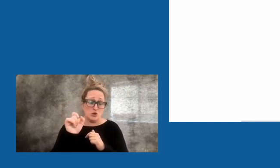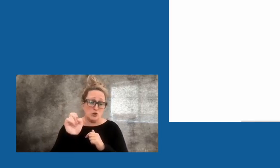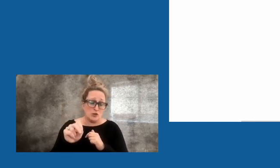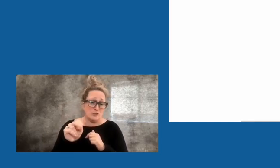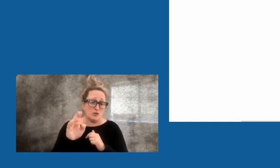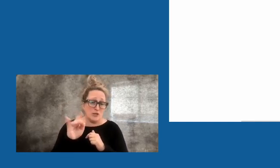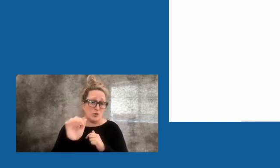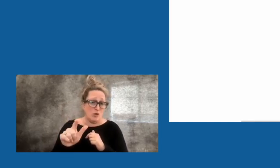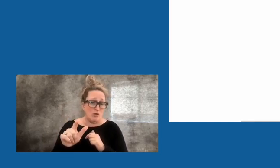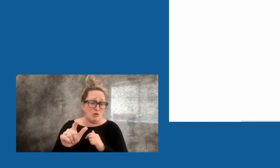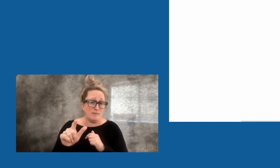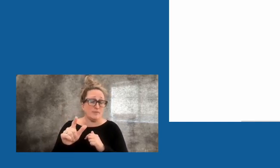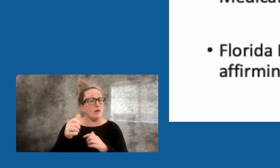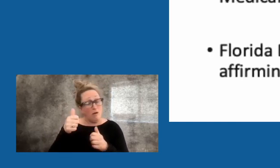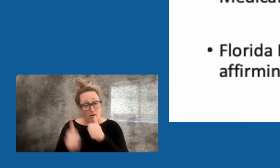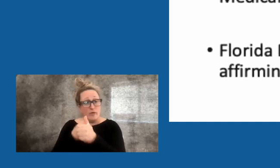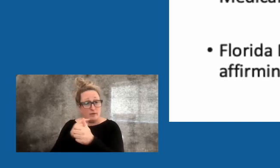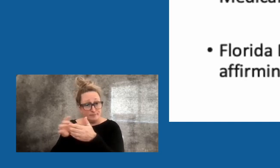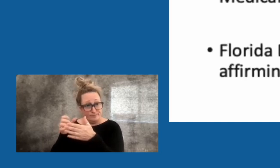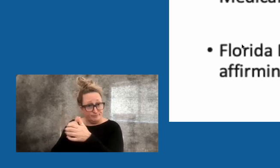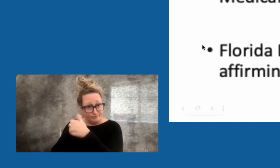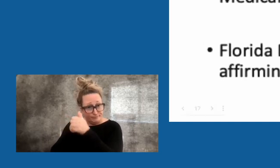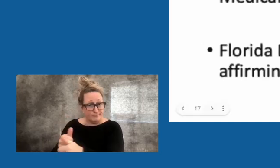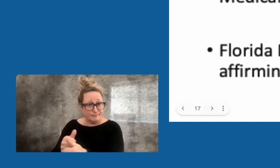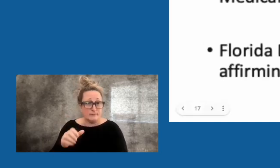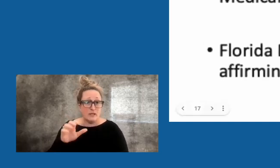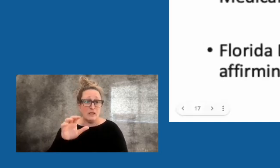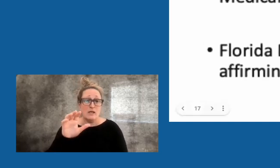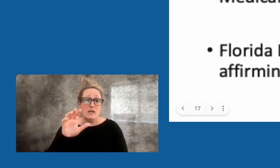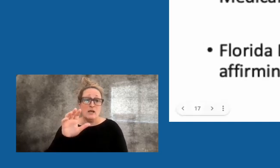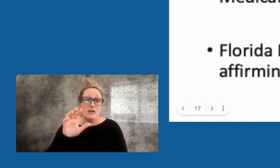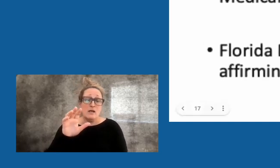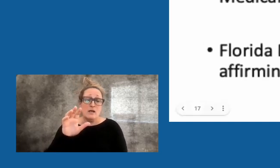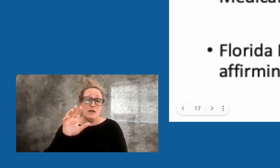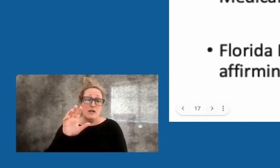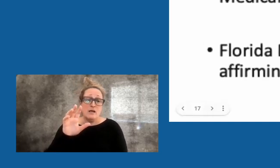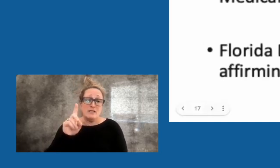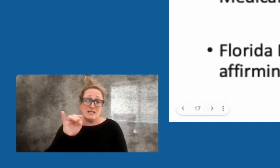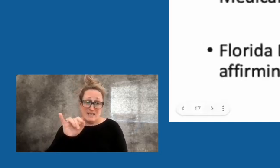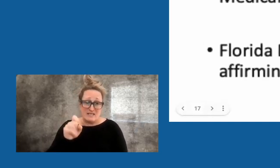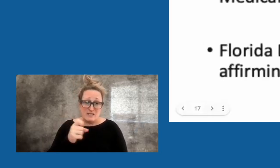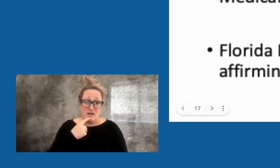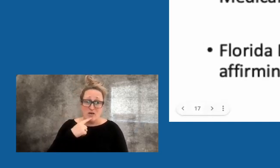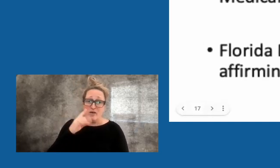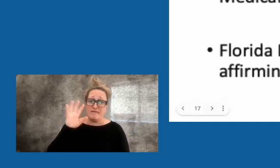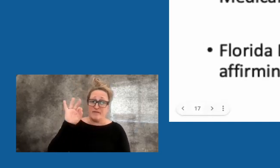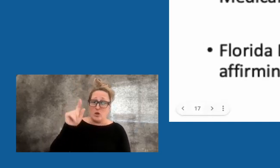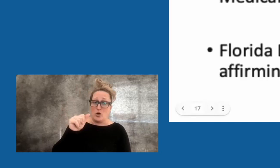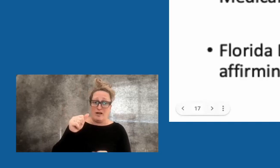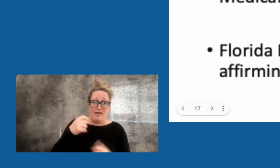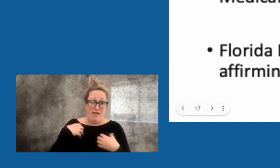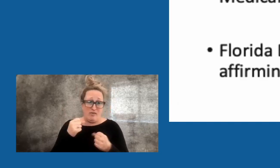Florida, under guidance of Governor DeSanctimonious, issued guidance through the Florida Health Department seeking to